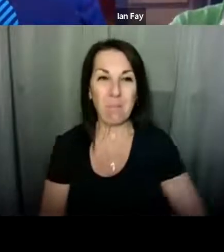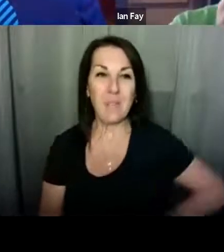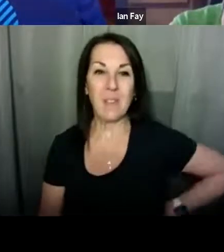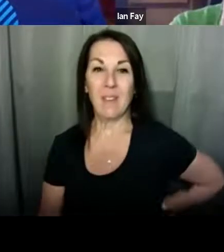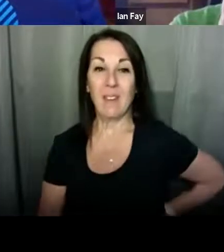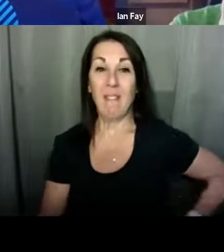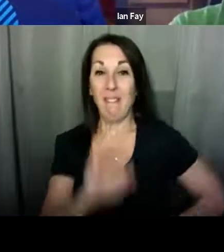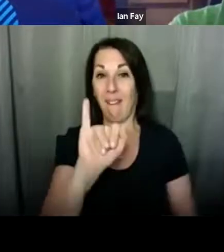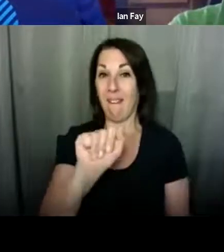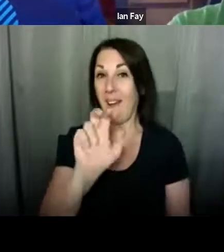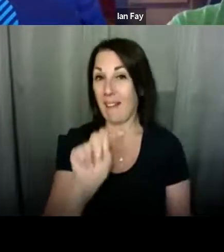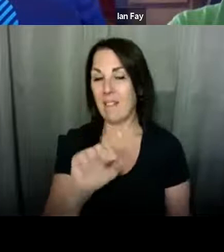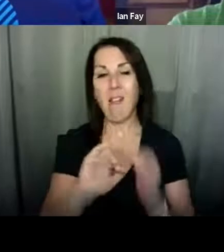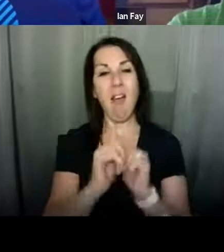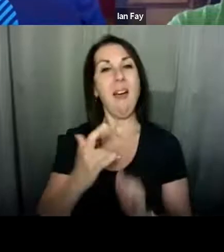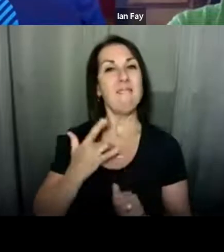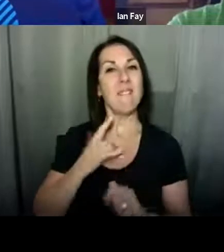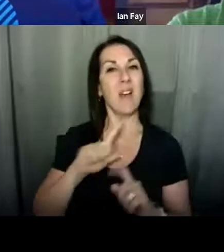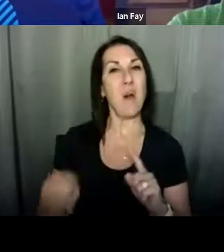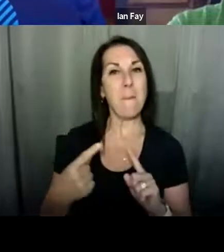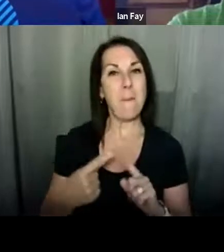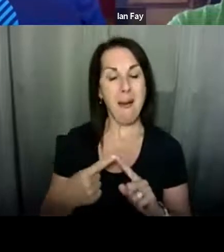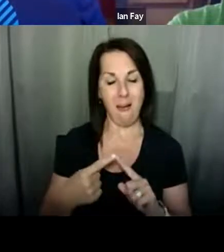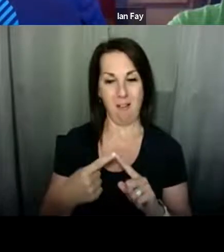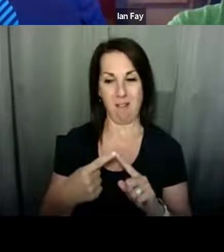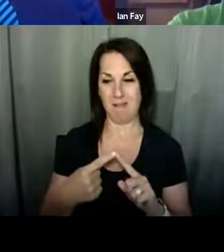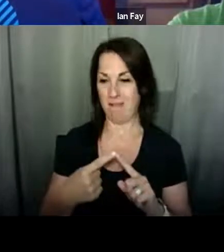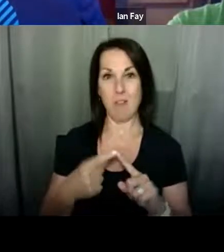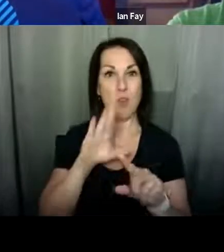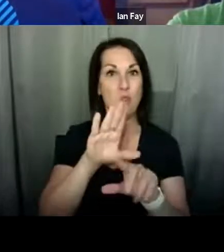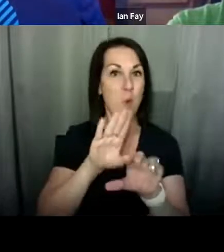And Ian, how did you feel after completing your work?